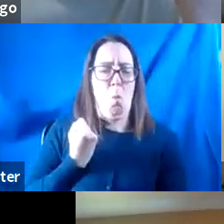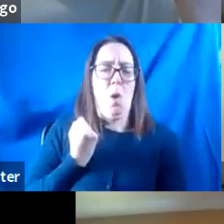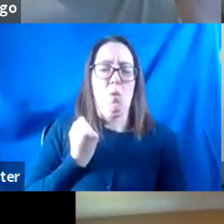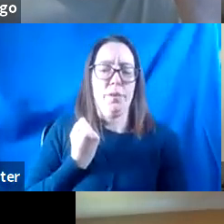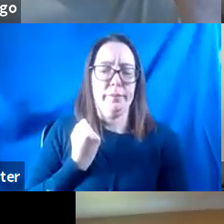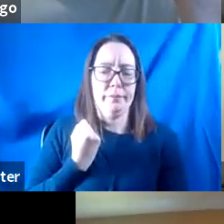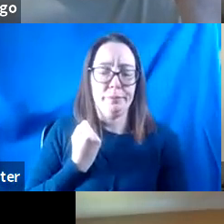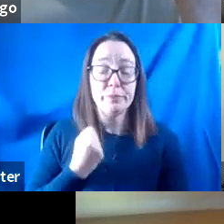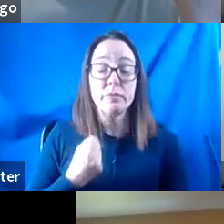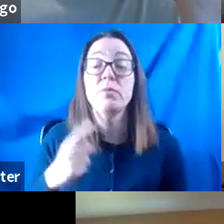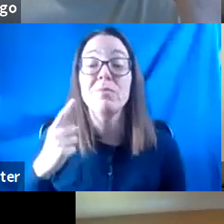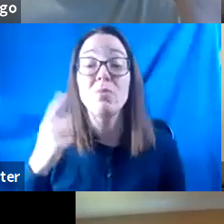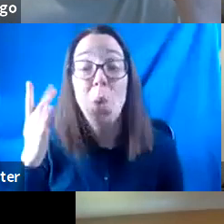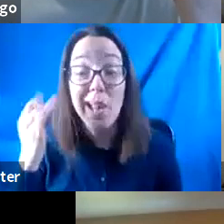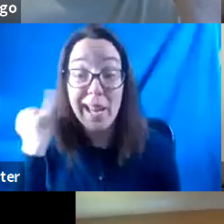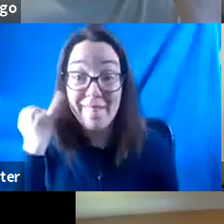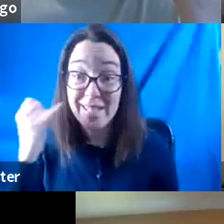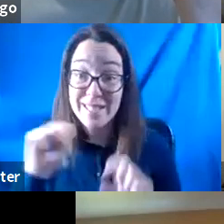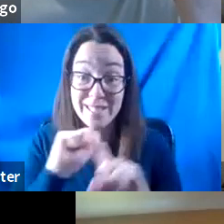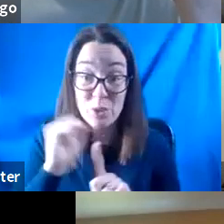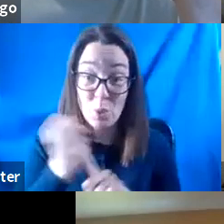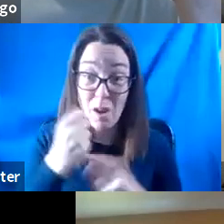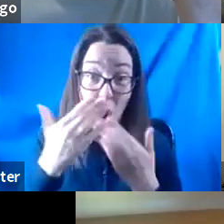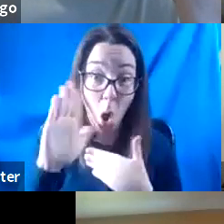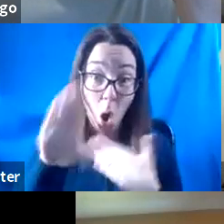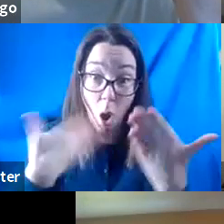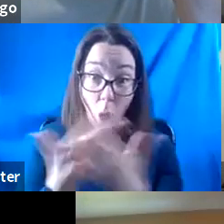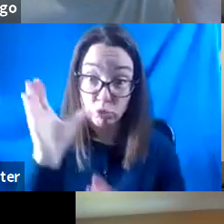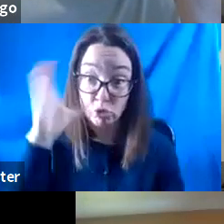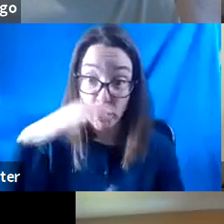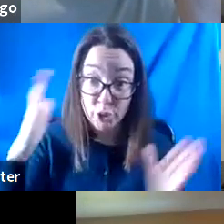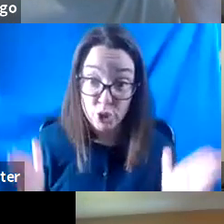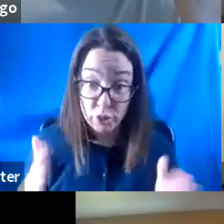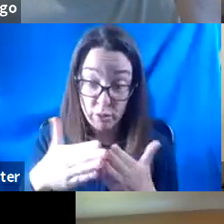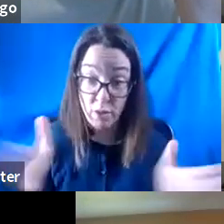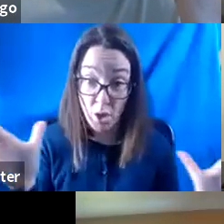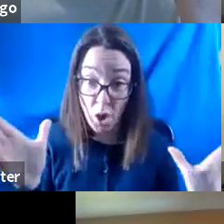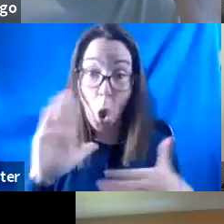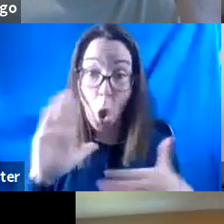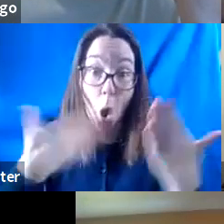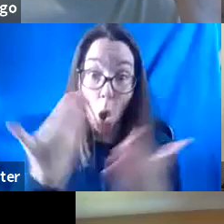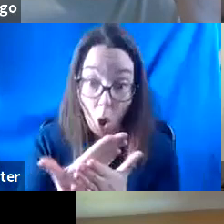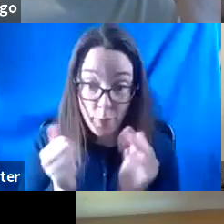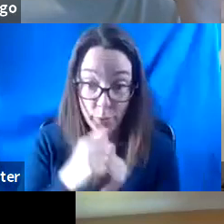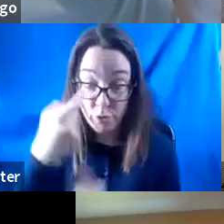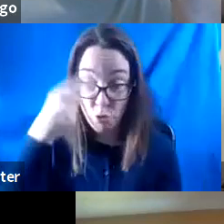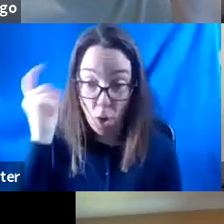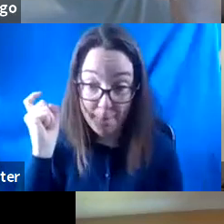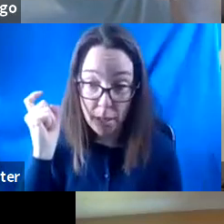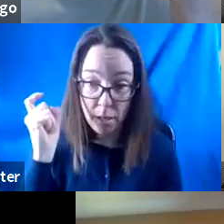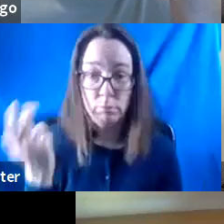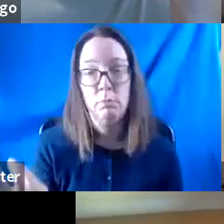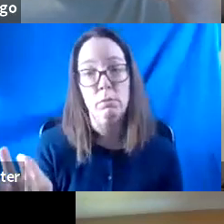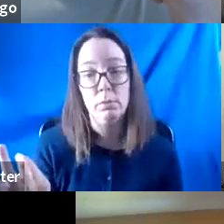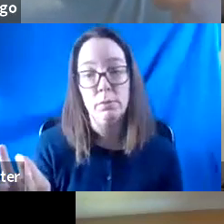a situation with a bunch of strangers that are all coming together and you've got everybody's traumas in the room, there are people who are doing what's